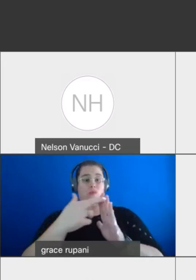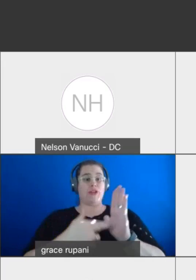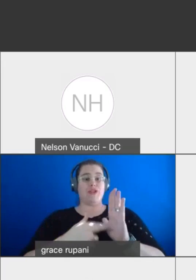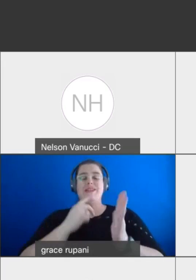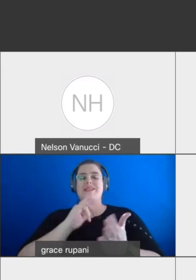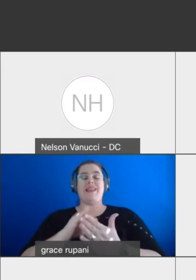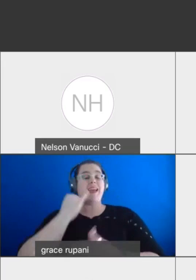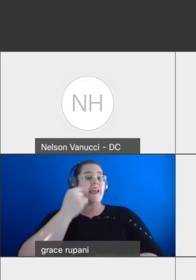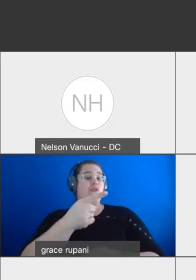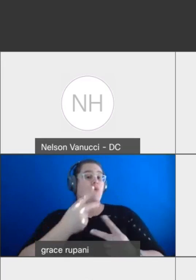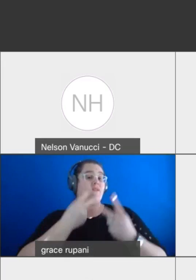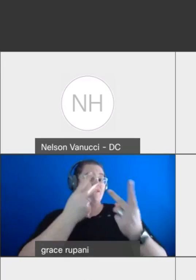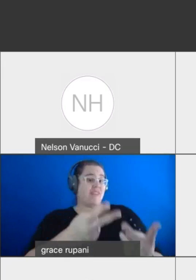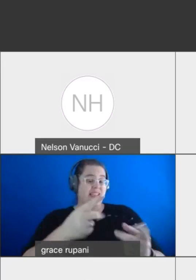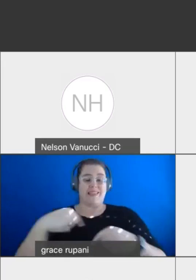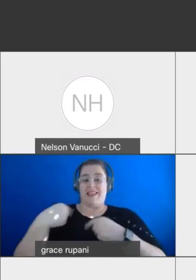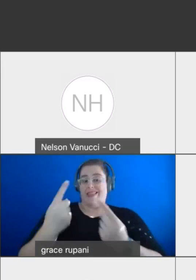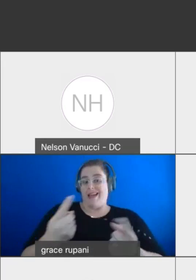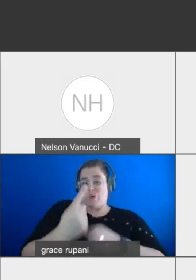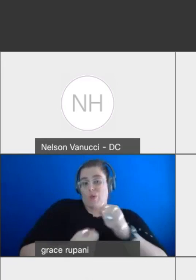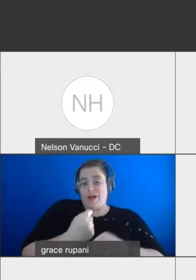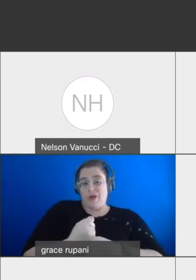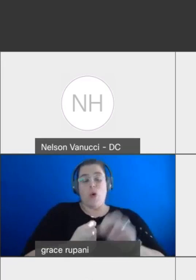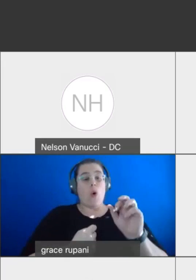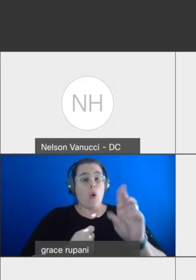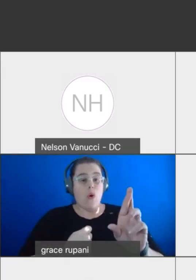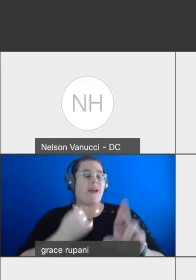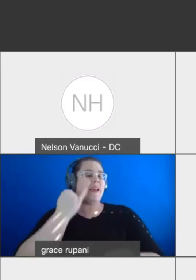year, or if you receive health care through any of those